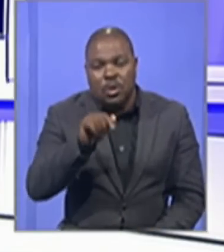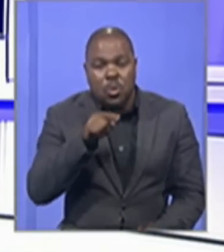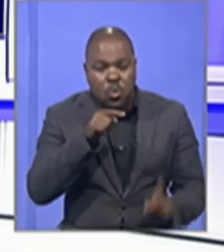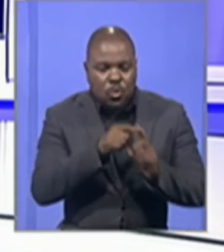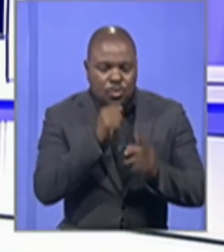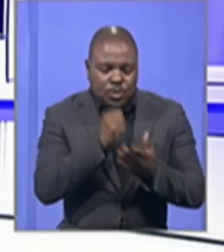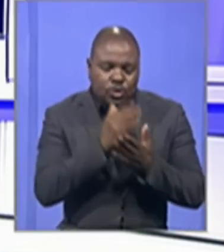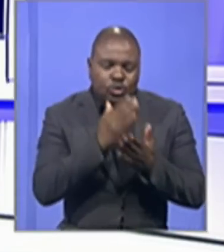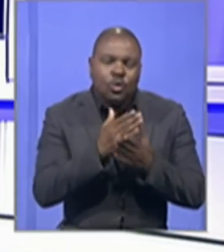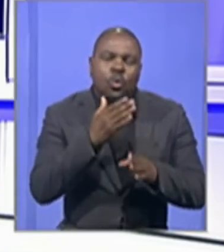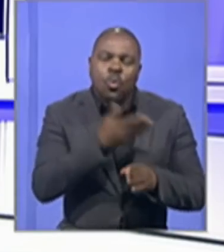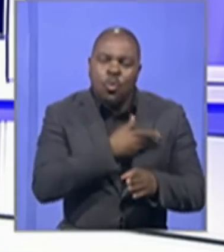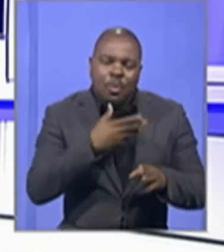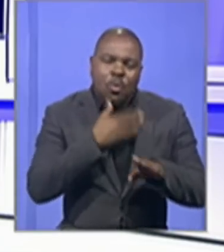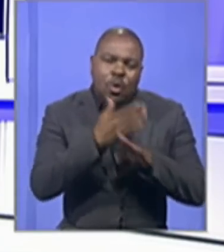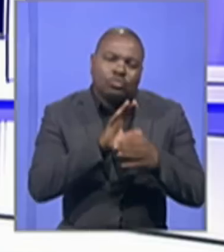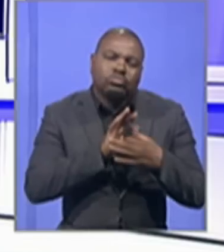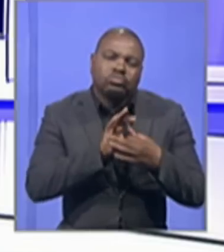tau dimesana.